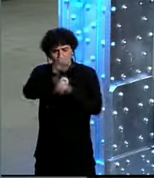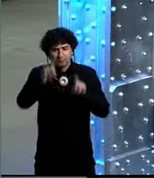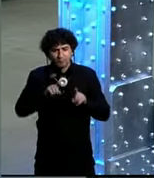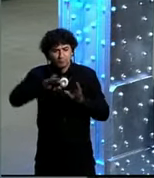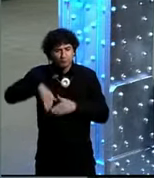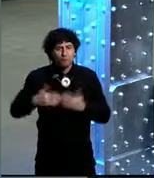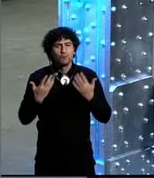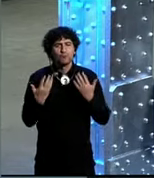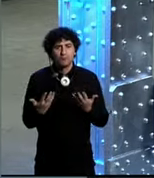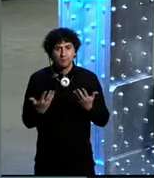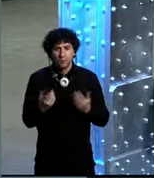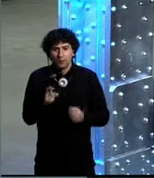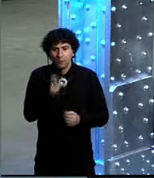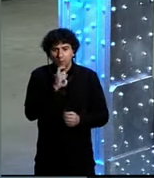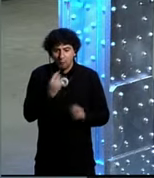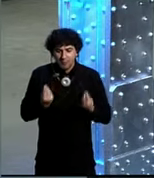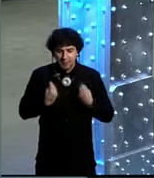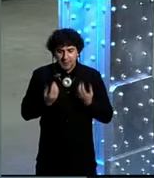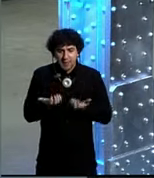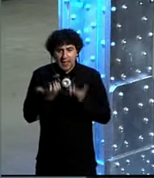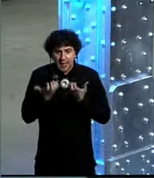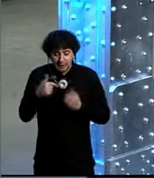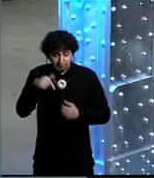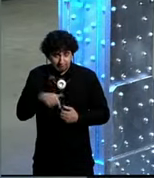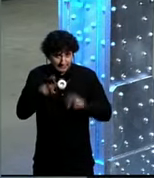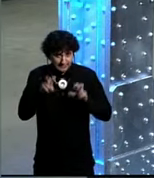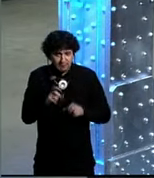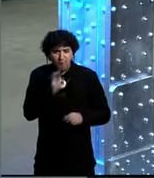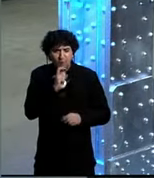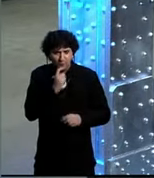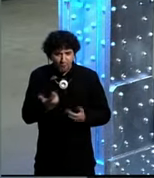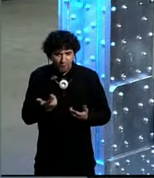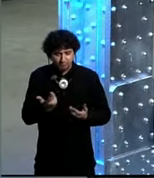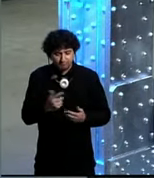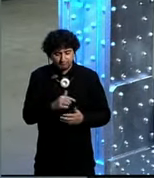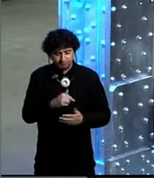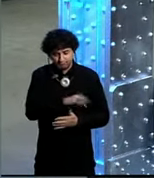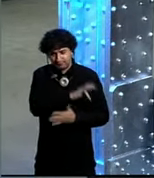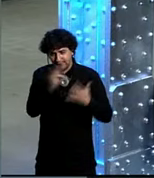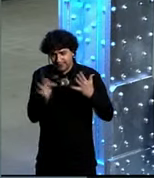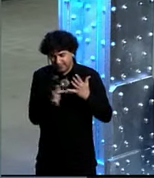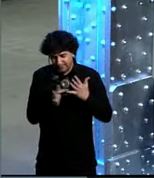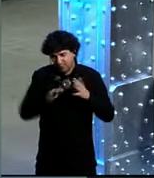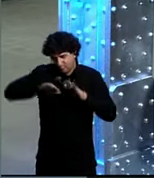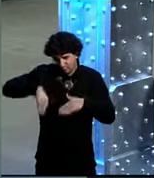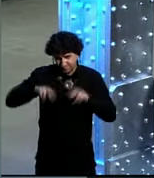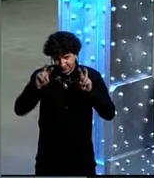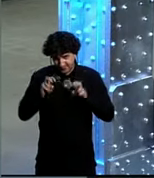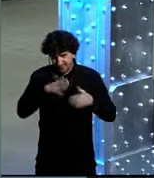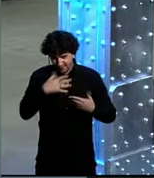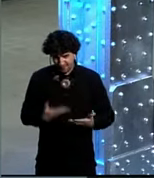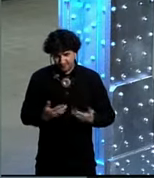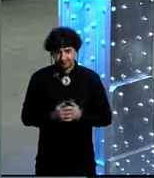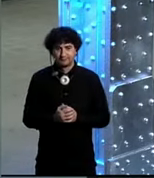living out of all of this? And this will be my fifth and last topic of today, namely, that cash,